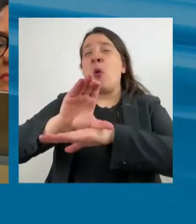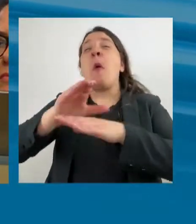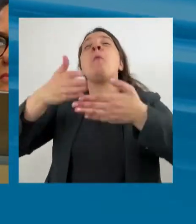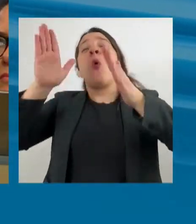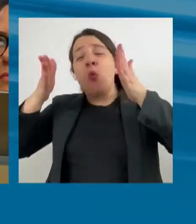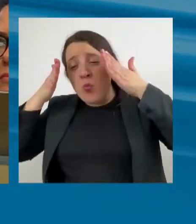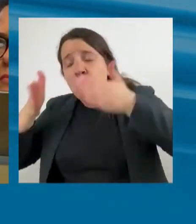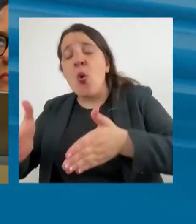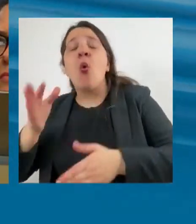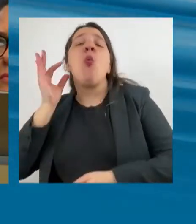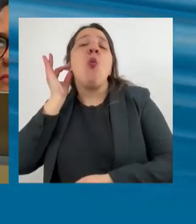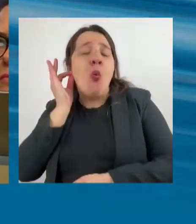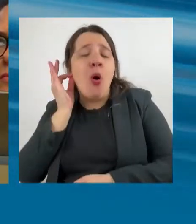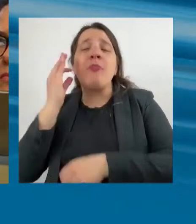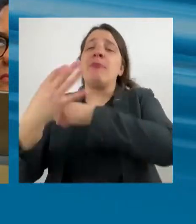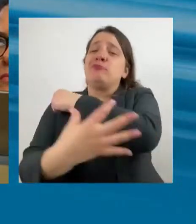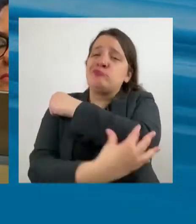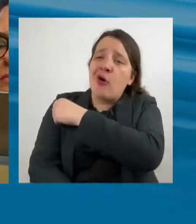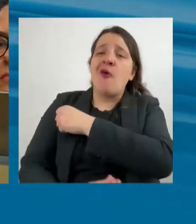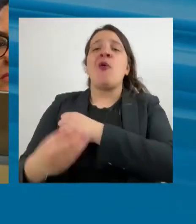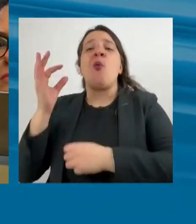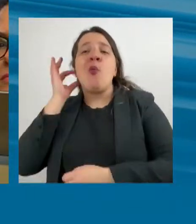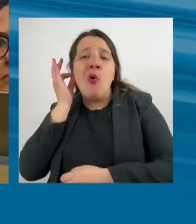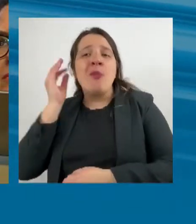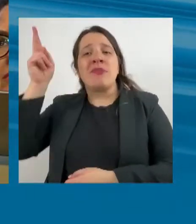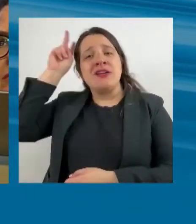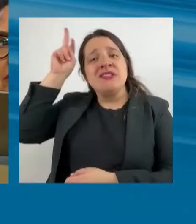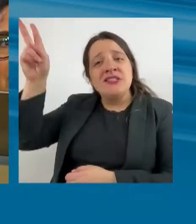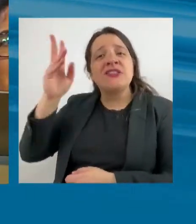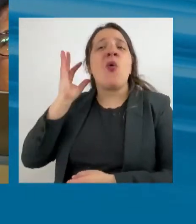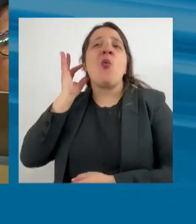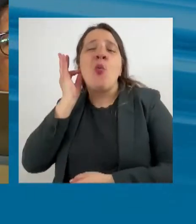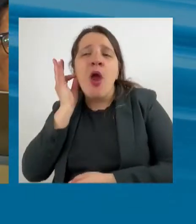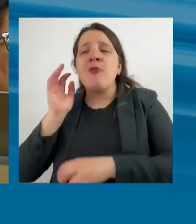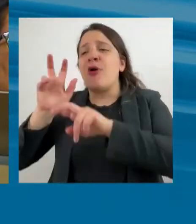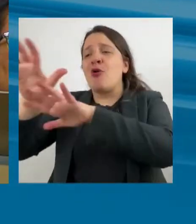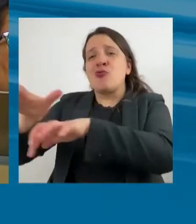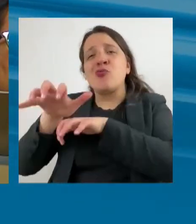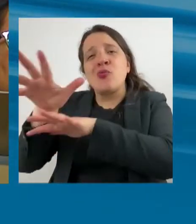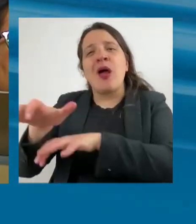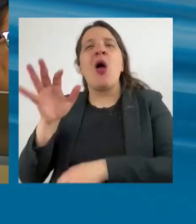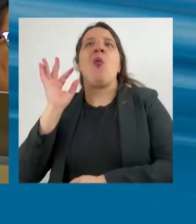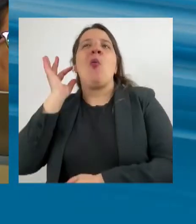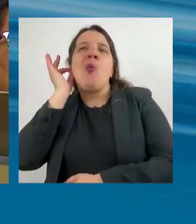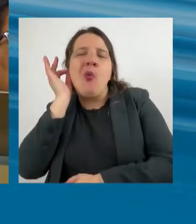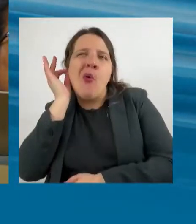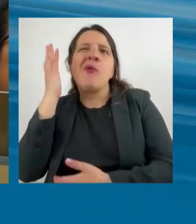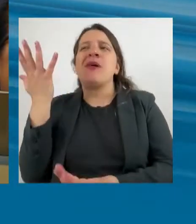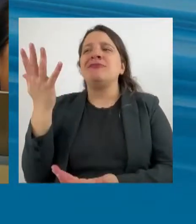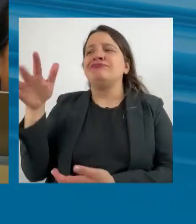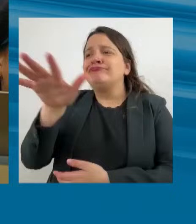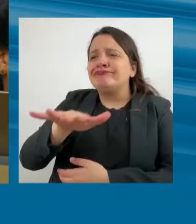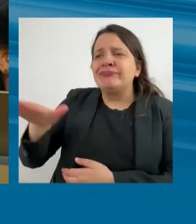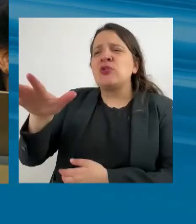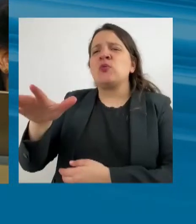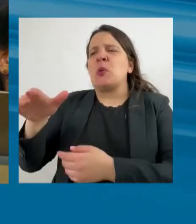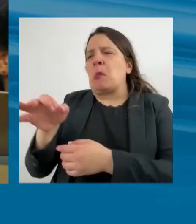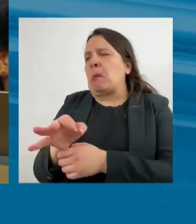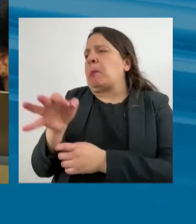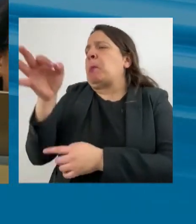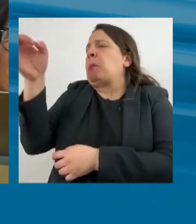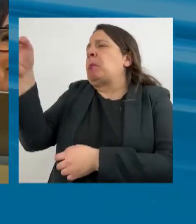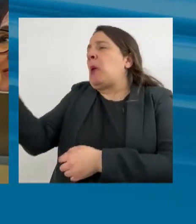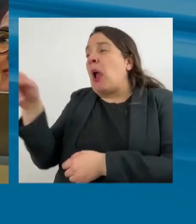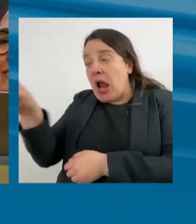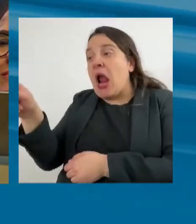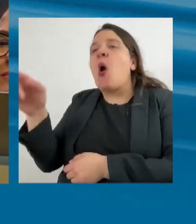Caribbean, especially the poorest ones, the Afro-descendants, the indigenous women, those living in rural